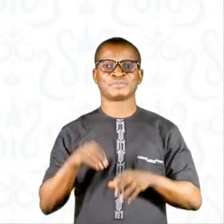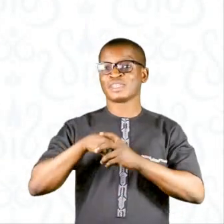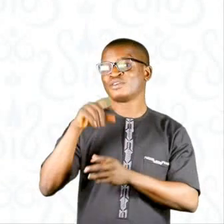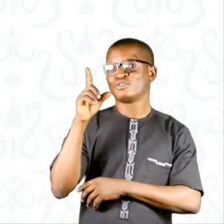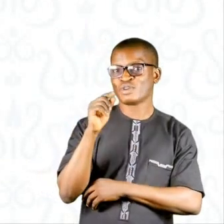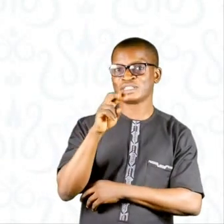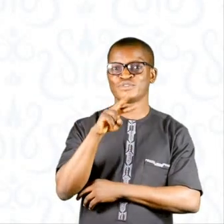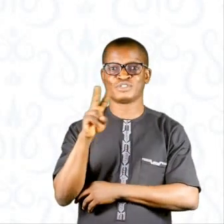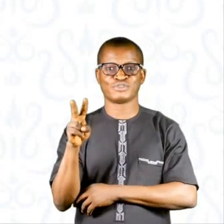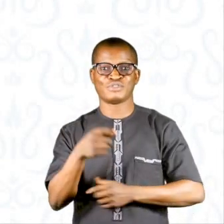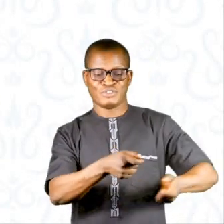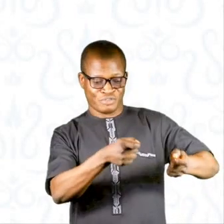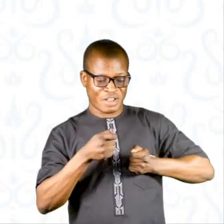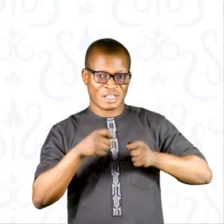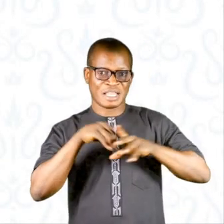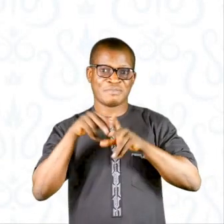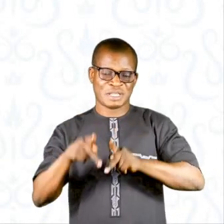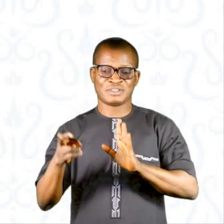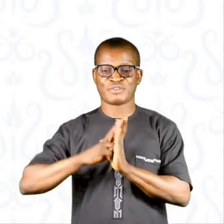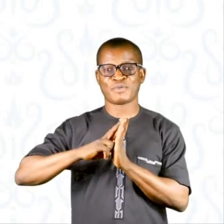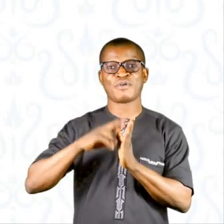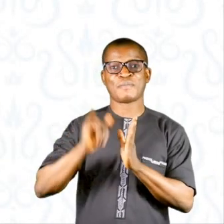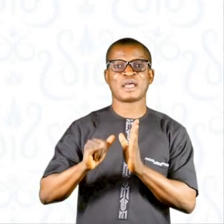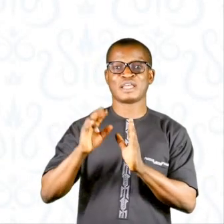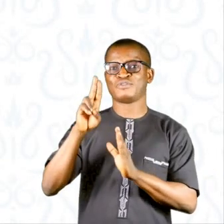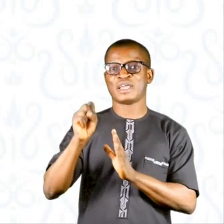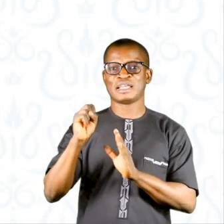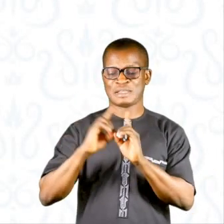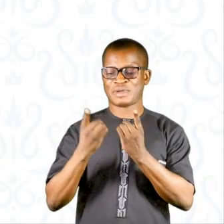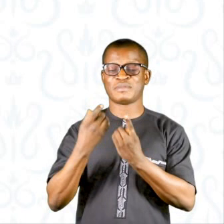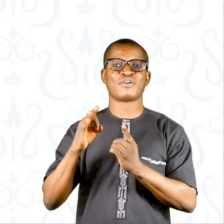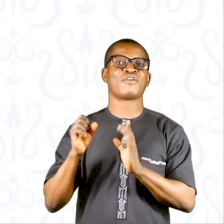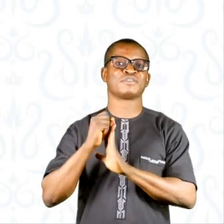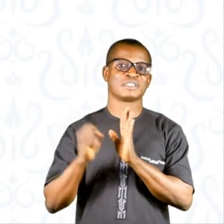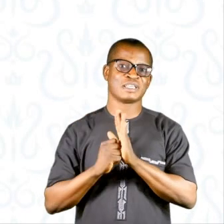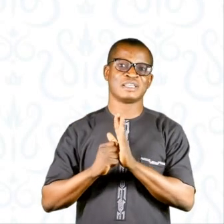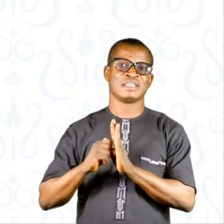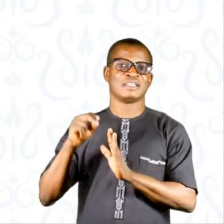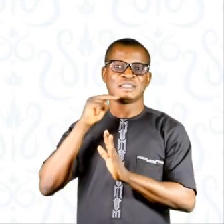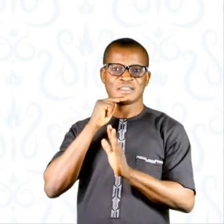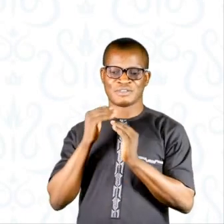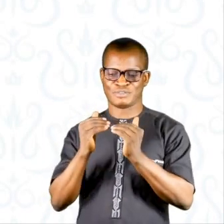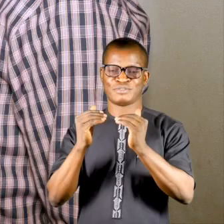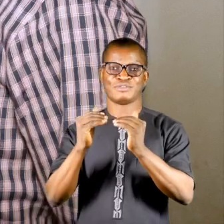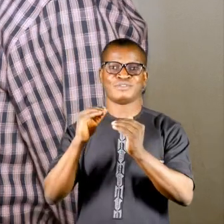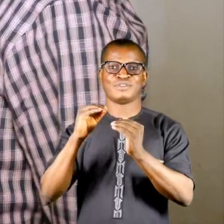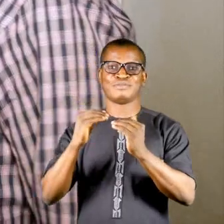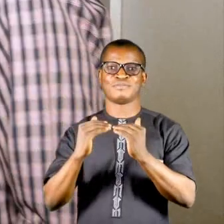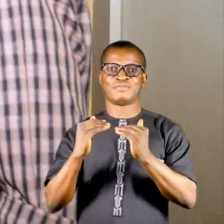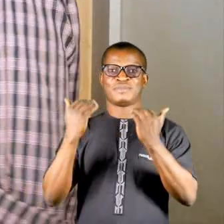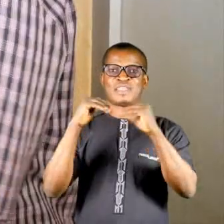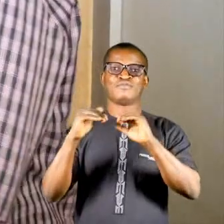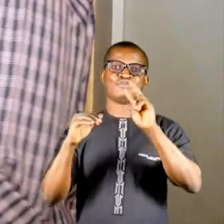the 2022 Trafficking in Persons report by the United States Department of State, Nigeria maintained its Tier 2 status due